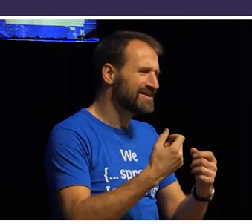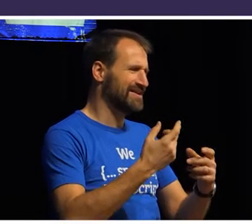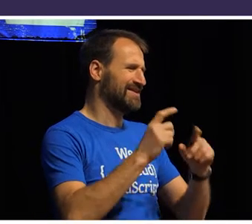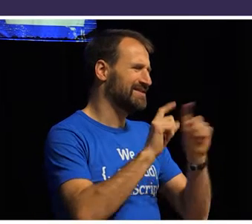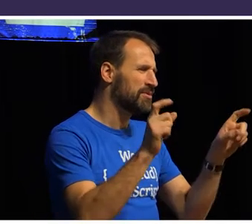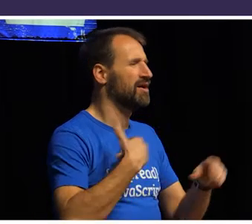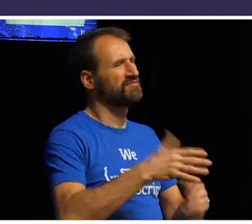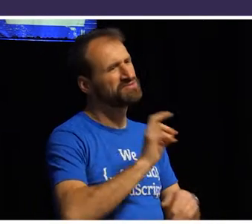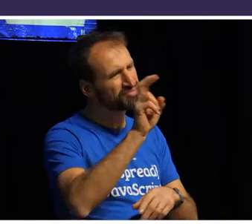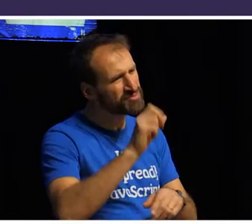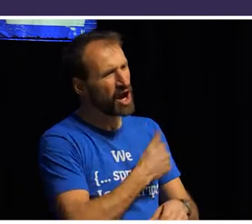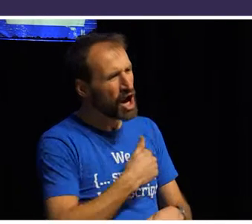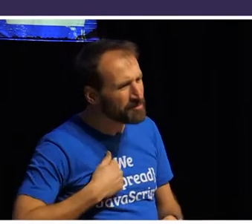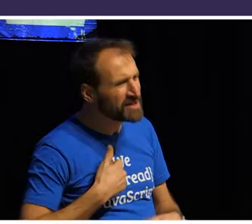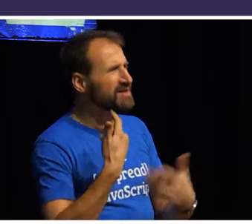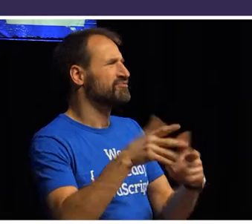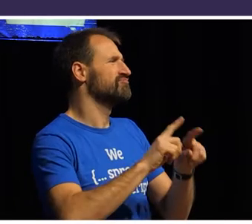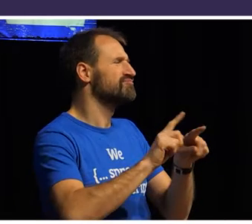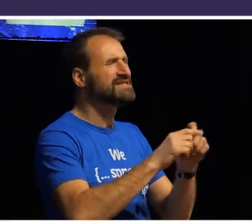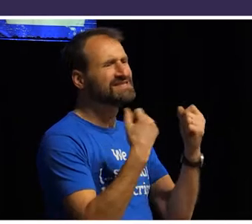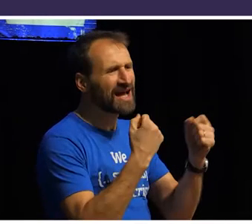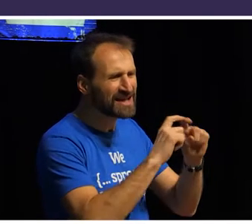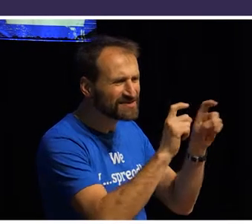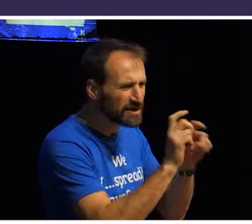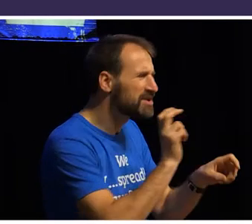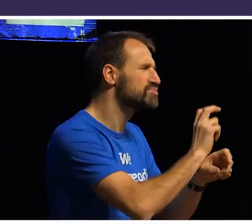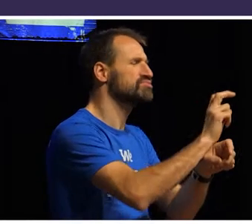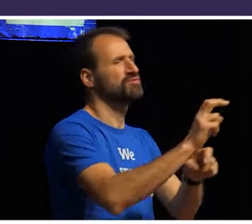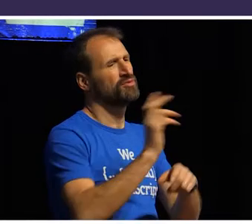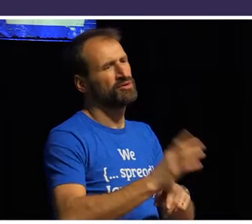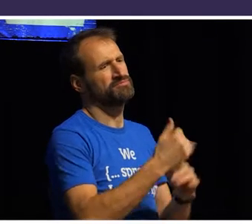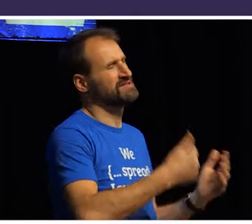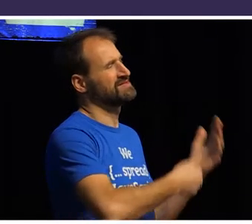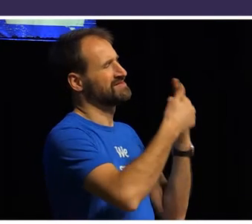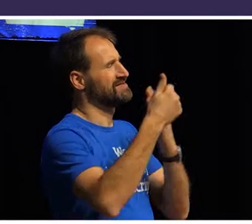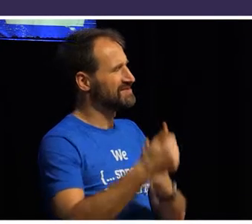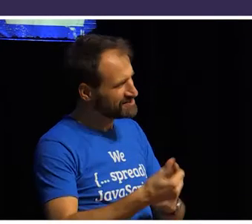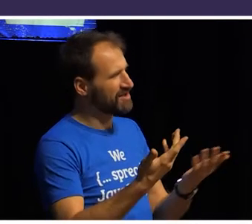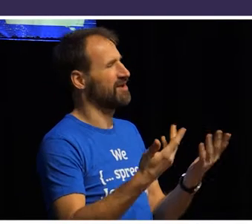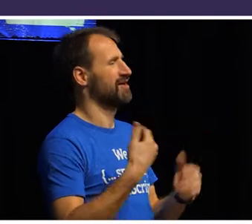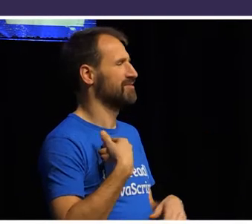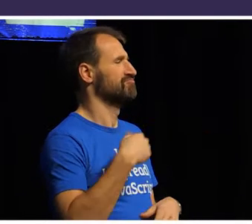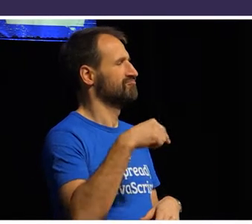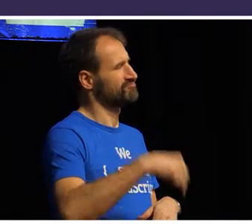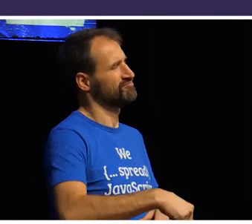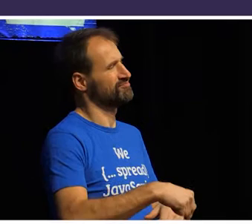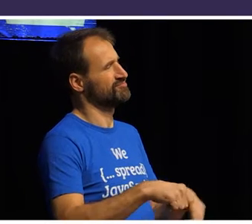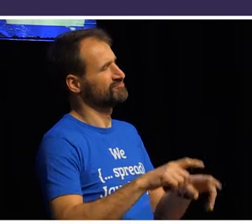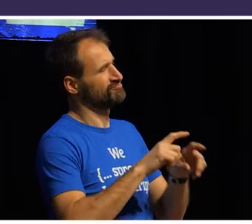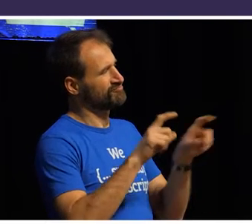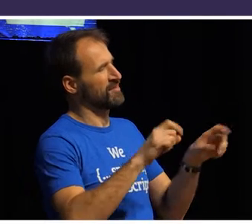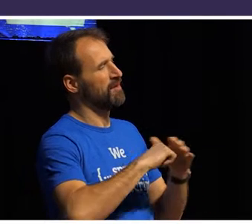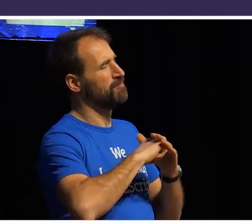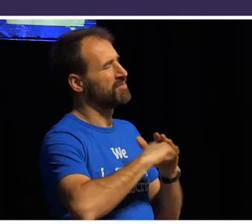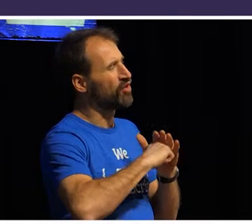Israeli army and a bunch of application security companies and then did about six years in performance so for some people here I know through that world and that kind of back